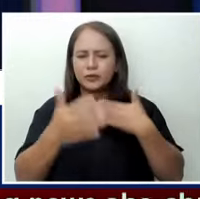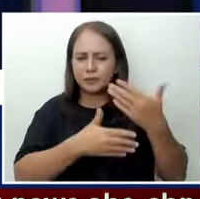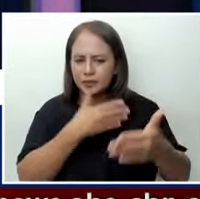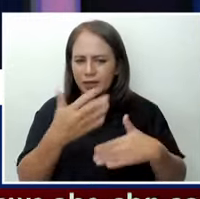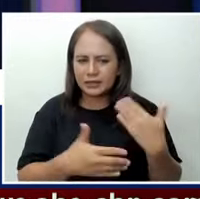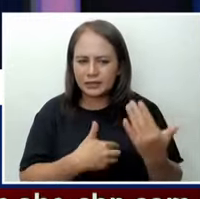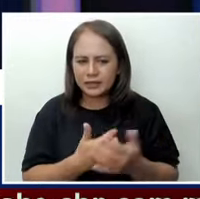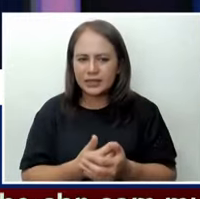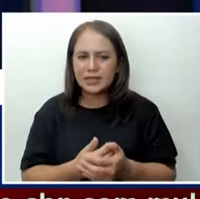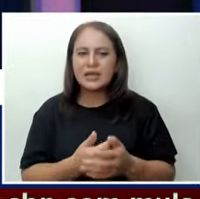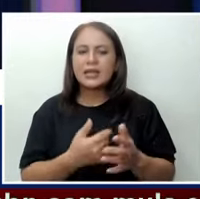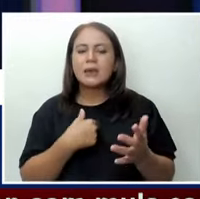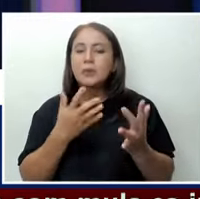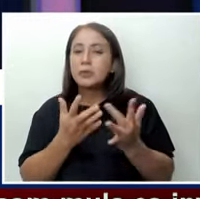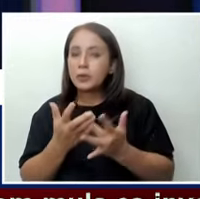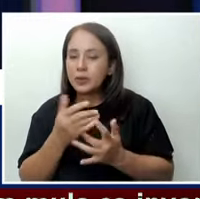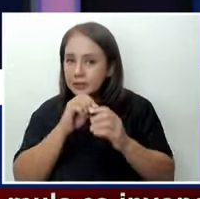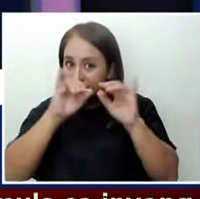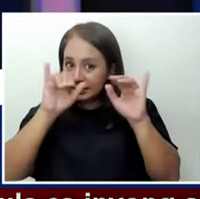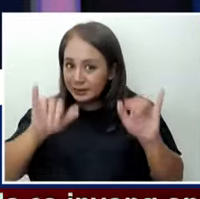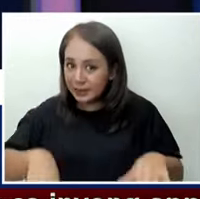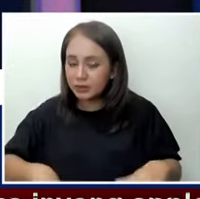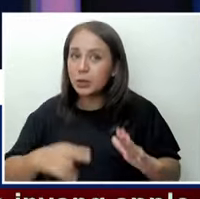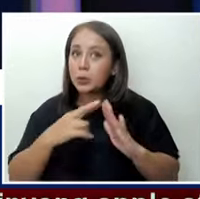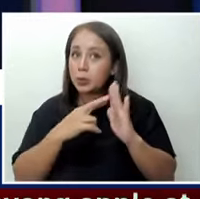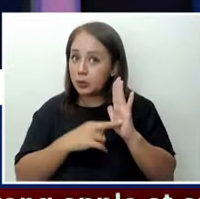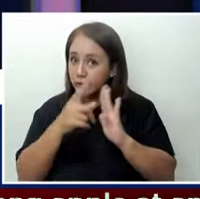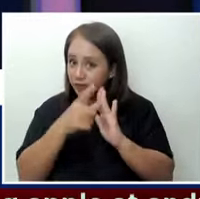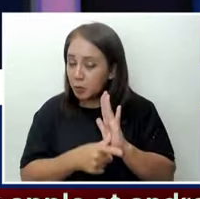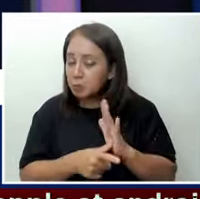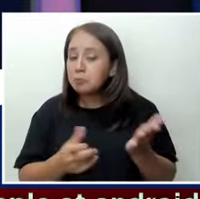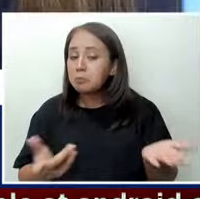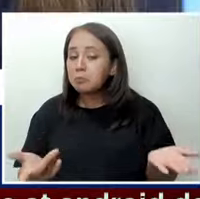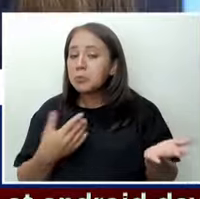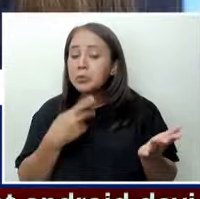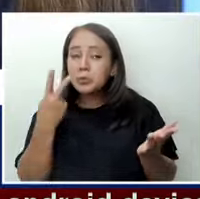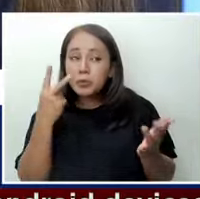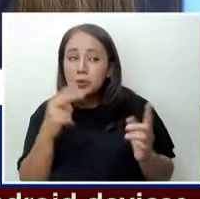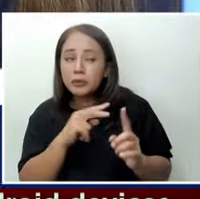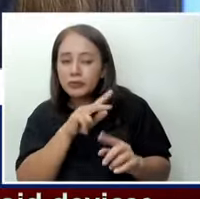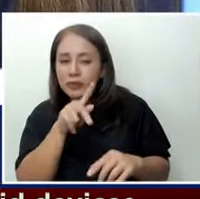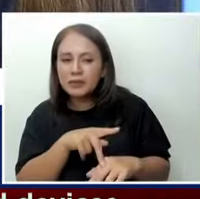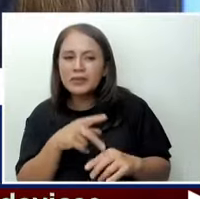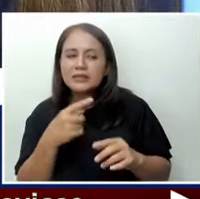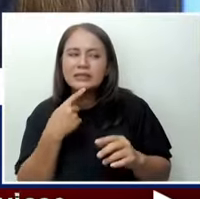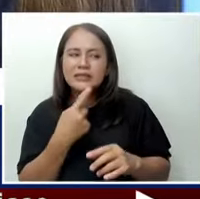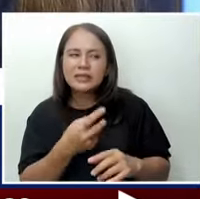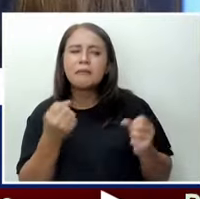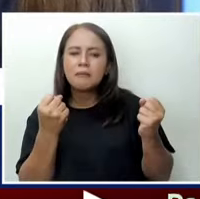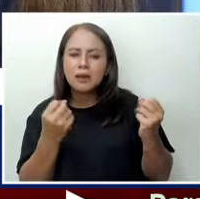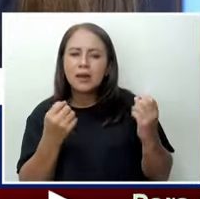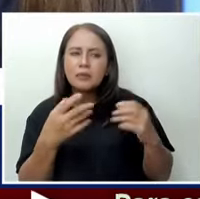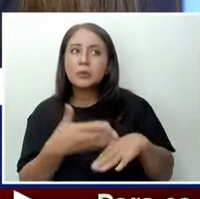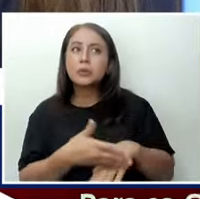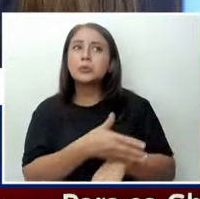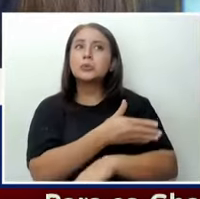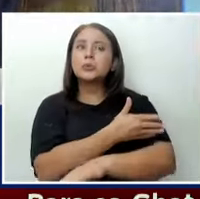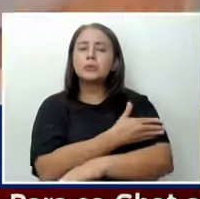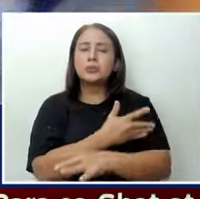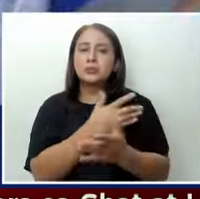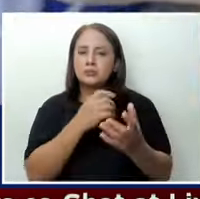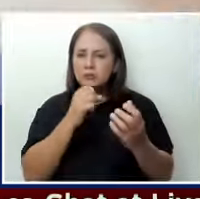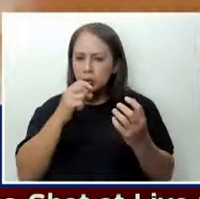have a transparent system and rule of law. And so I think it, looking at the Philippines, I think we're seeing a lot of improvements in all of these areas.